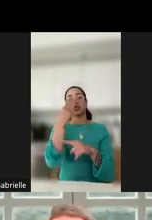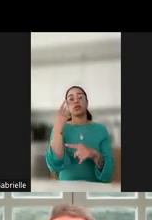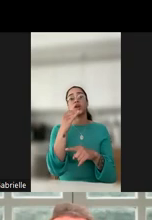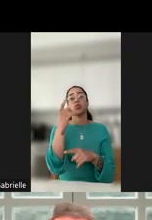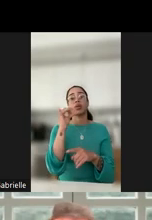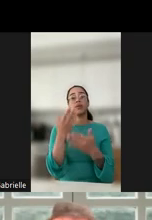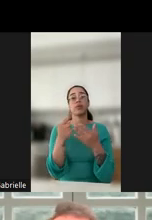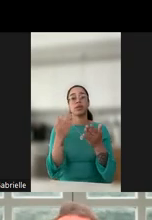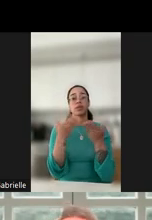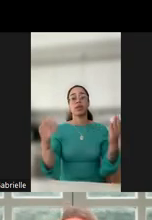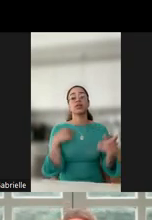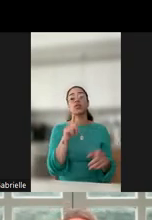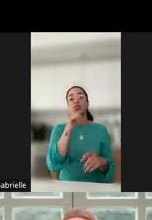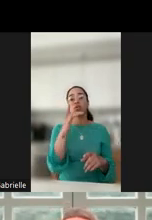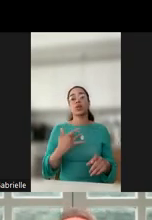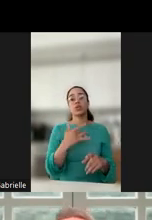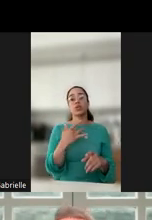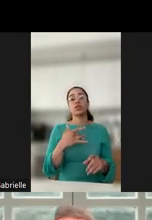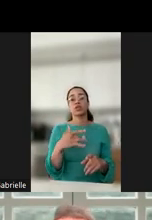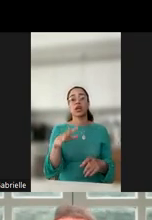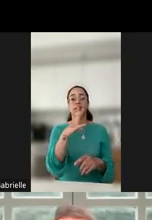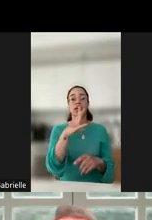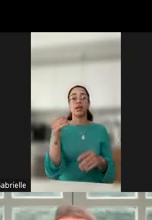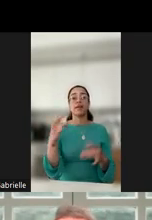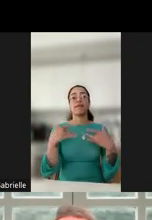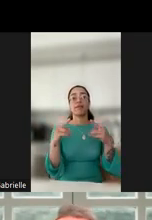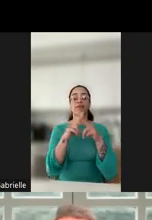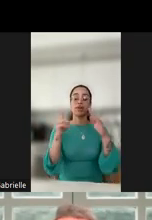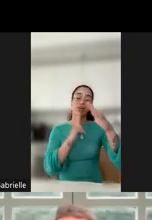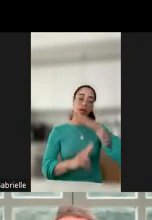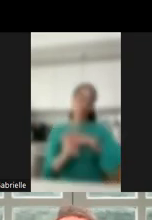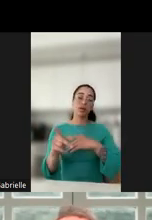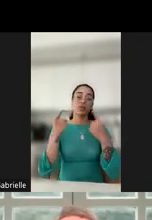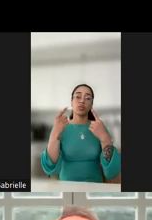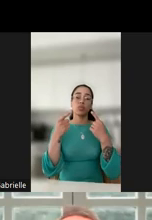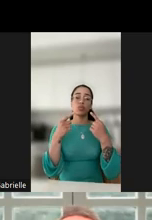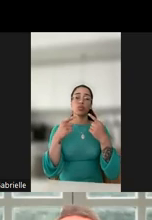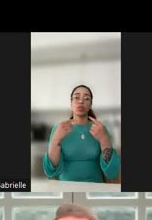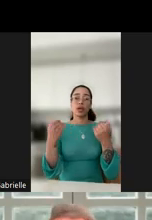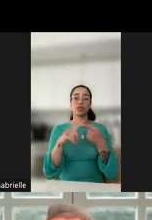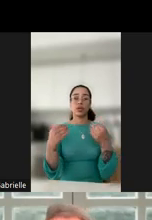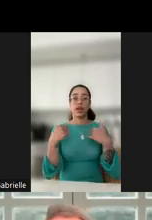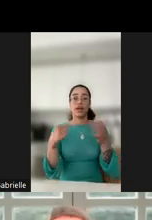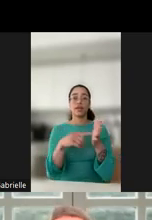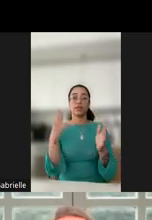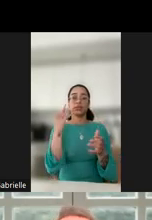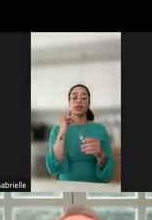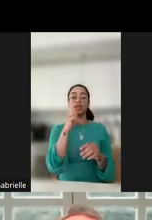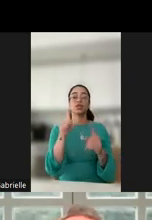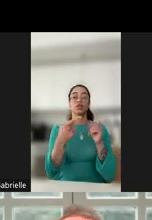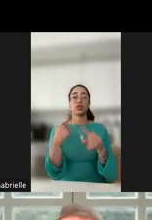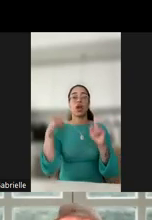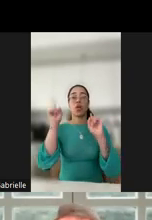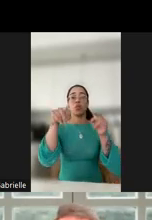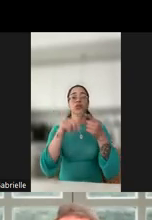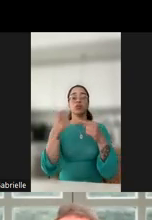that I really appreciate and feel very humbled was the experience when I went to the tribes, when I talked to the